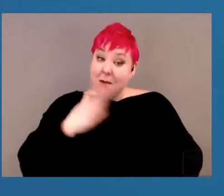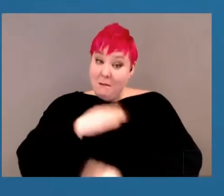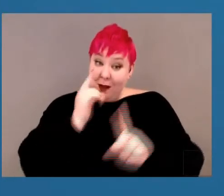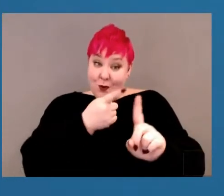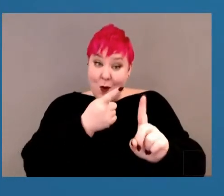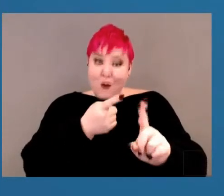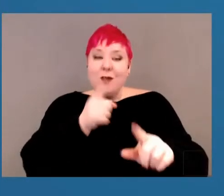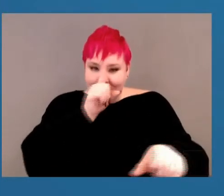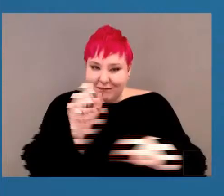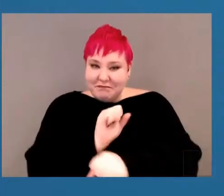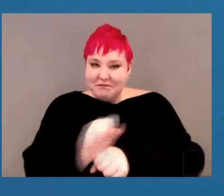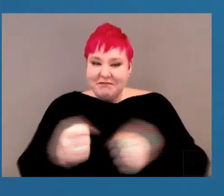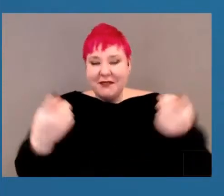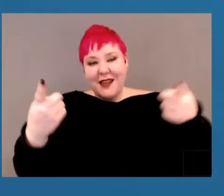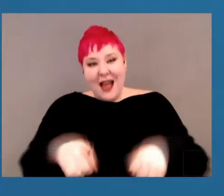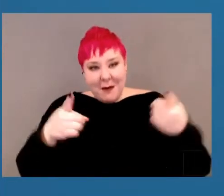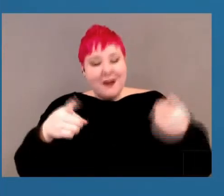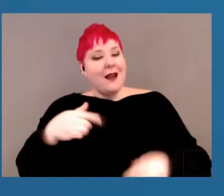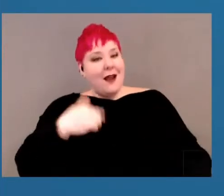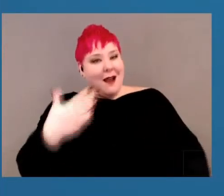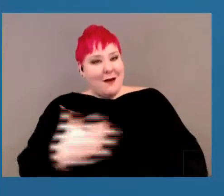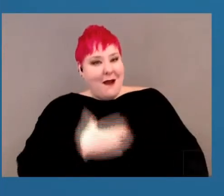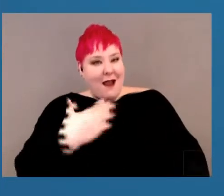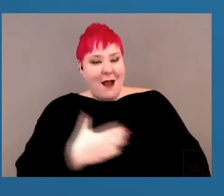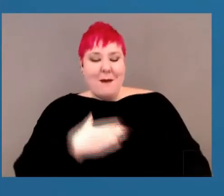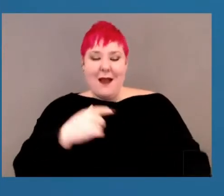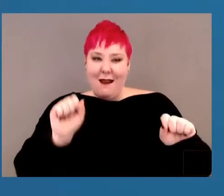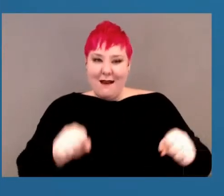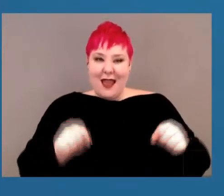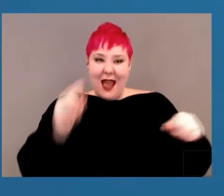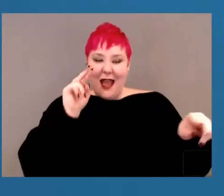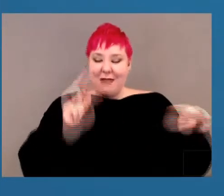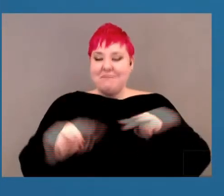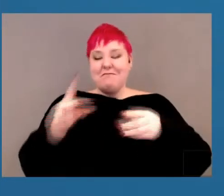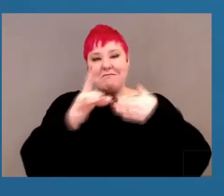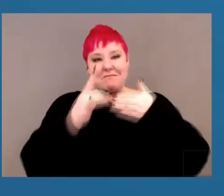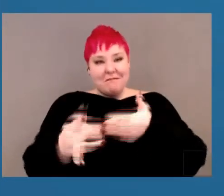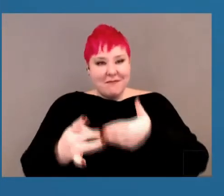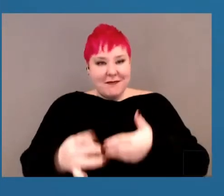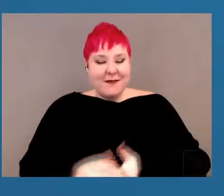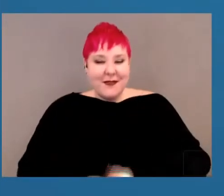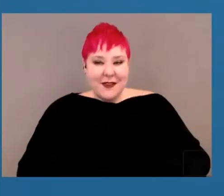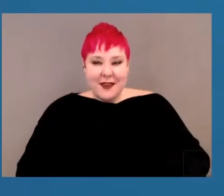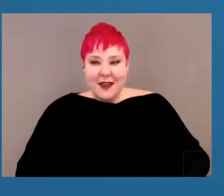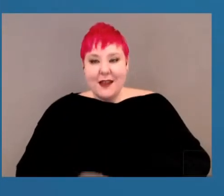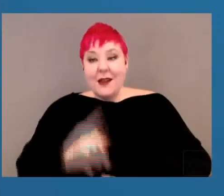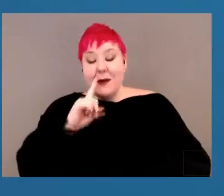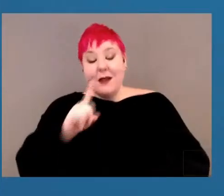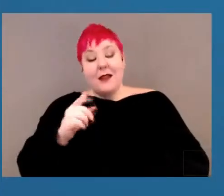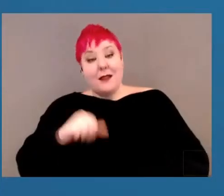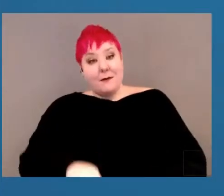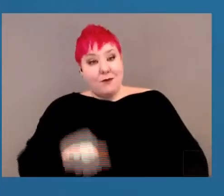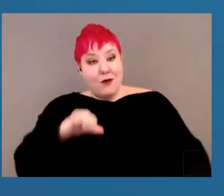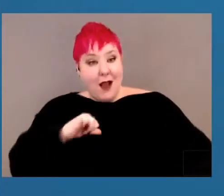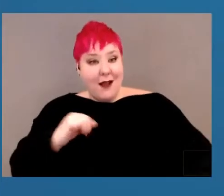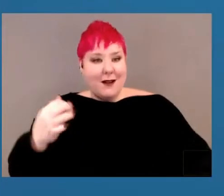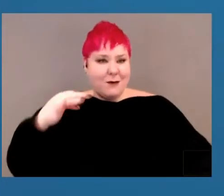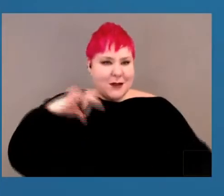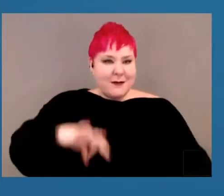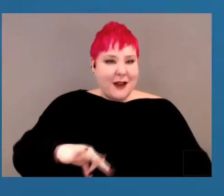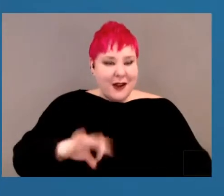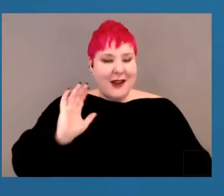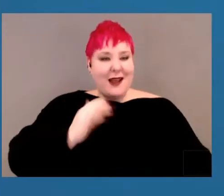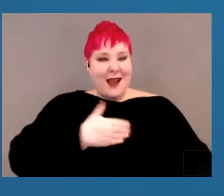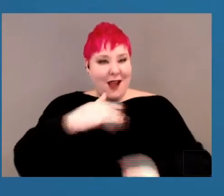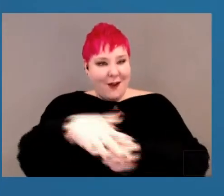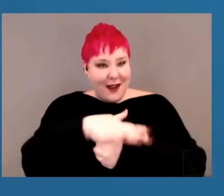to preside over this and really restore the pride and prosperity of our urban areas upstate, because